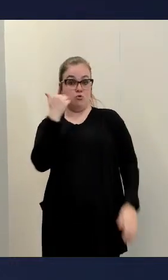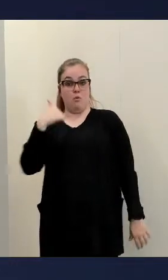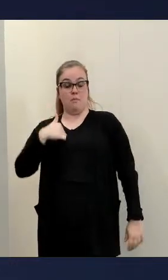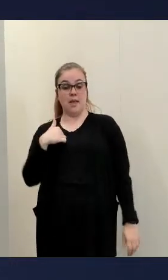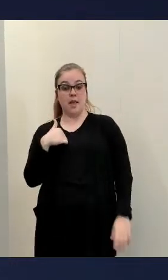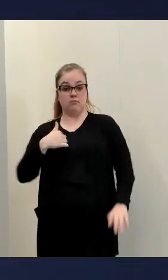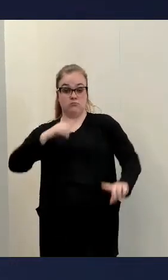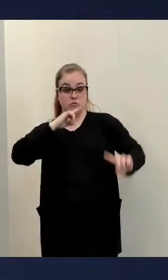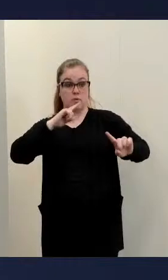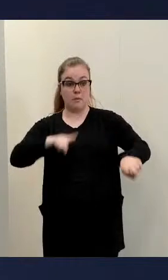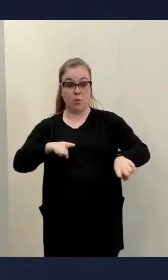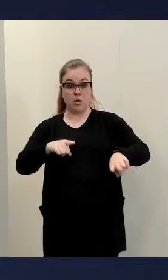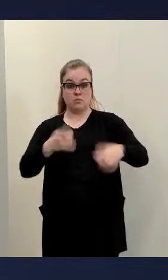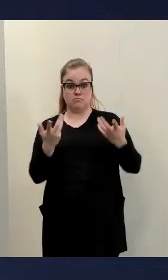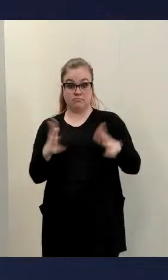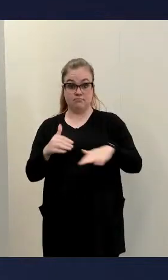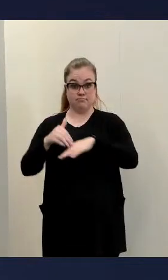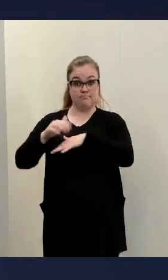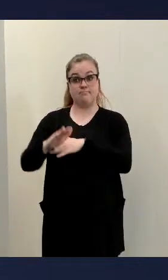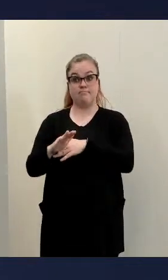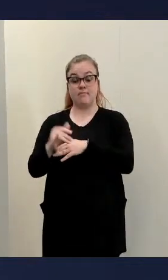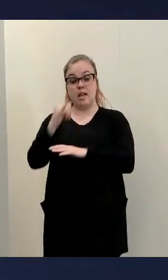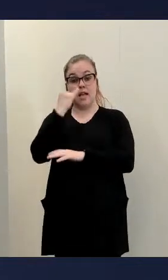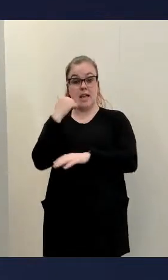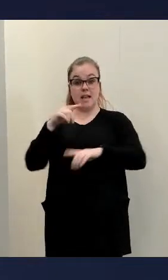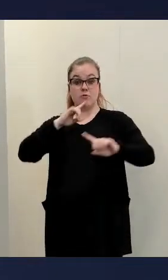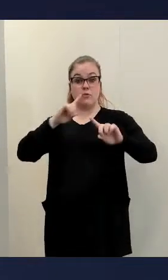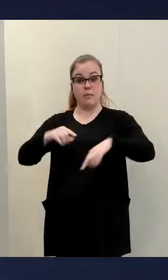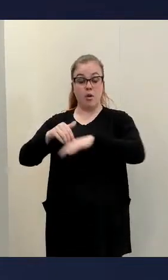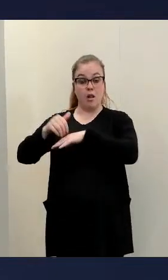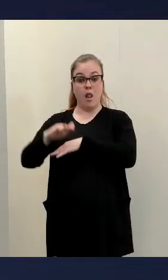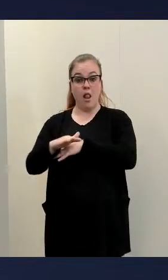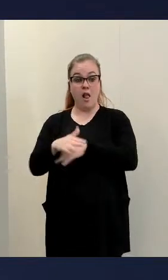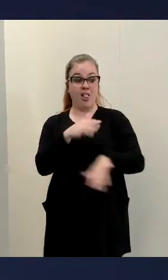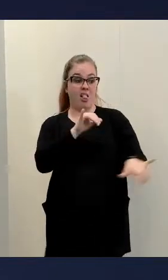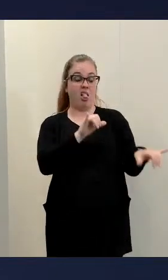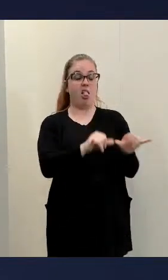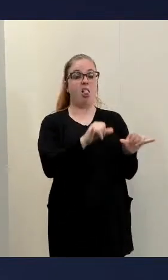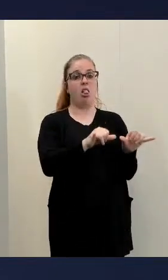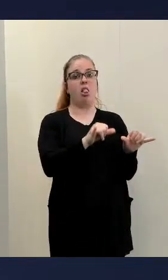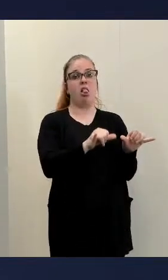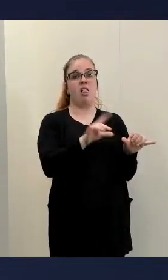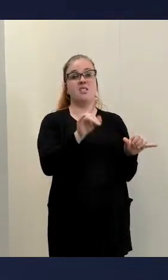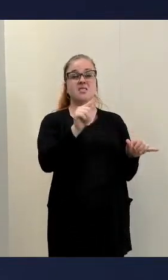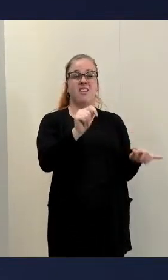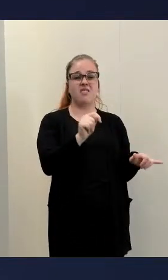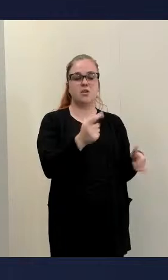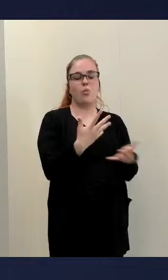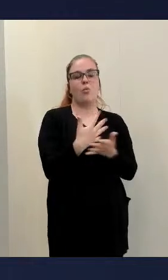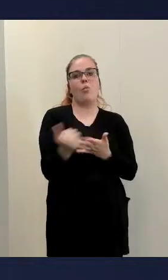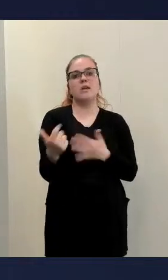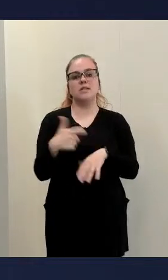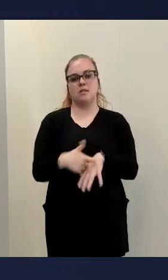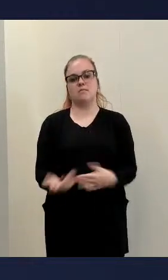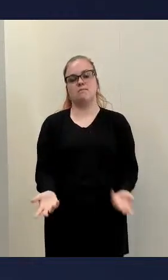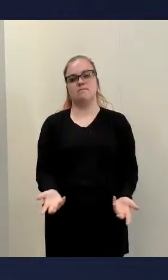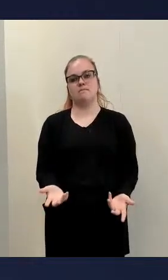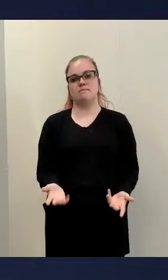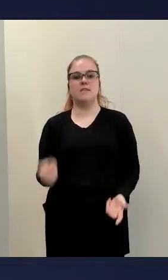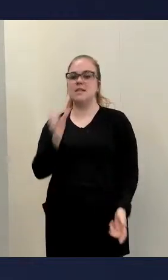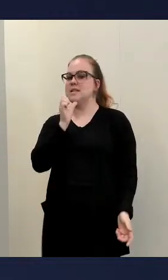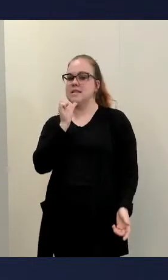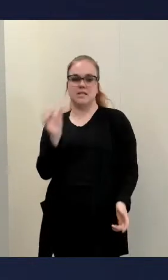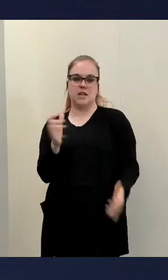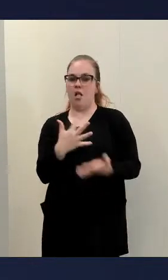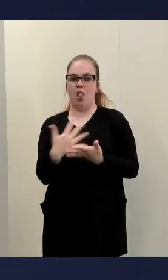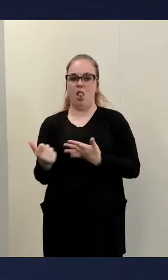we've issued reports before, I've said, if we issue the report and then it sits on the shelf and collects dust, it was a waste of time. This is not going to